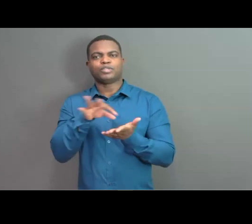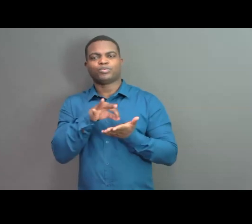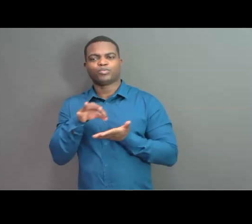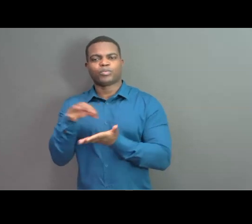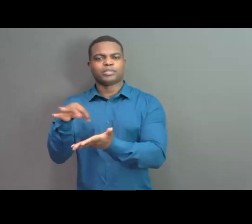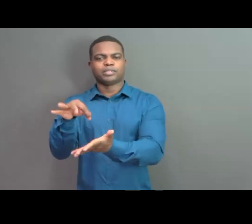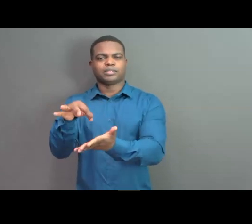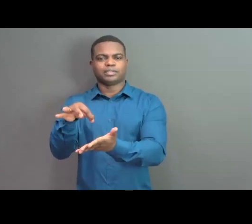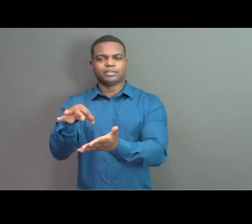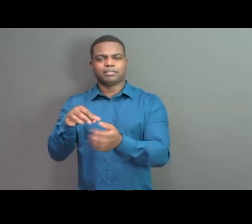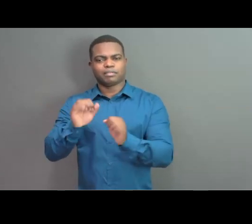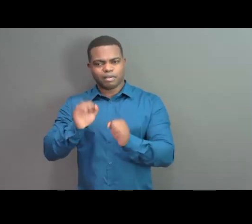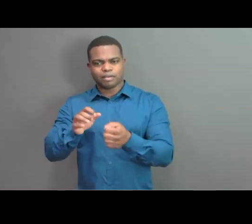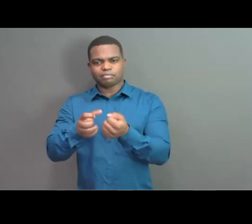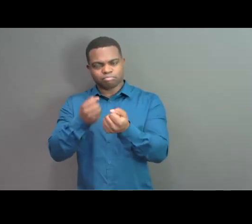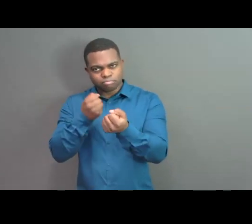access to